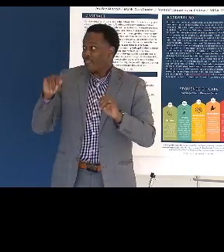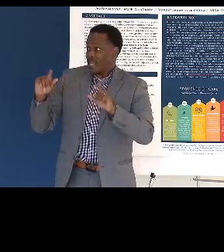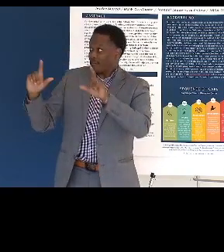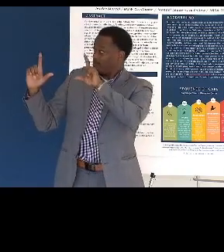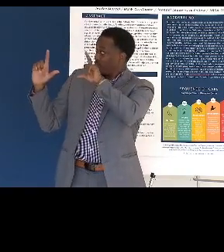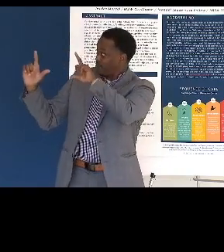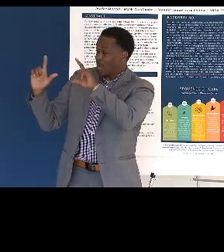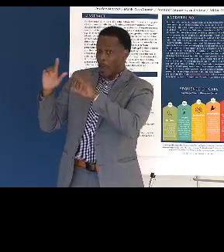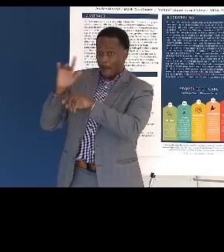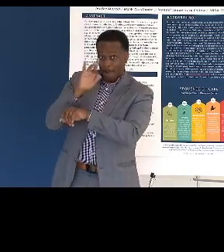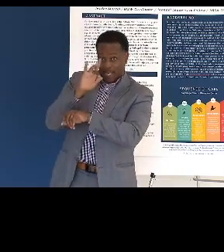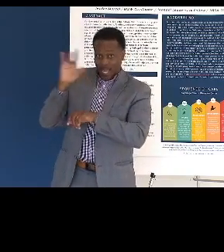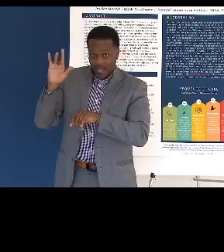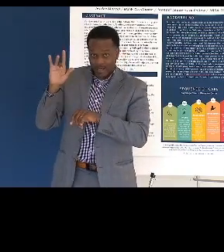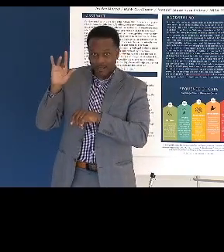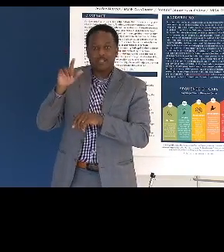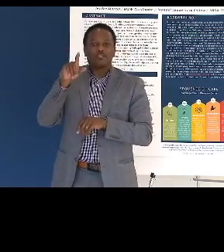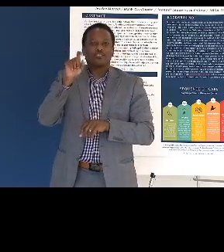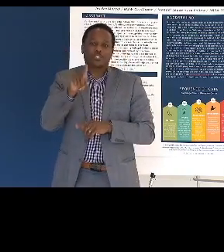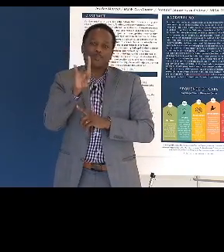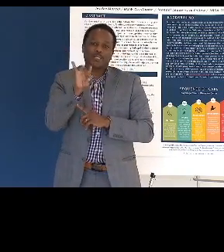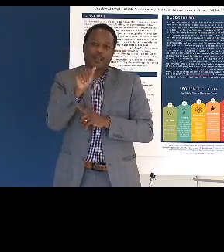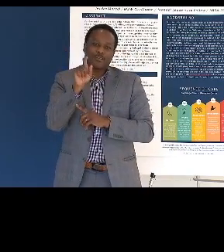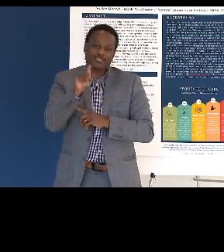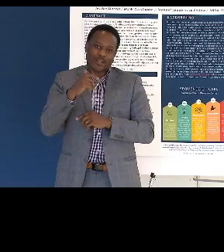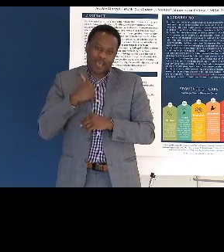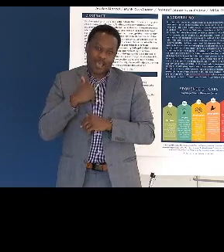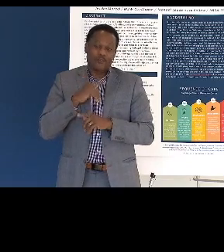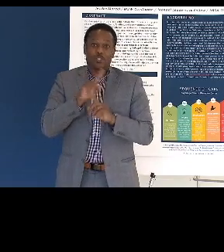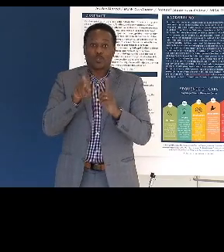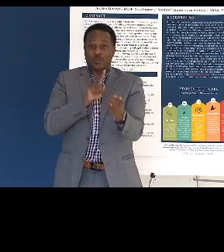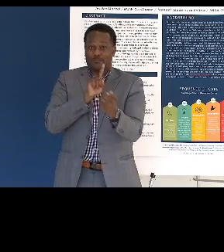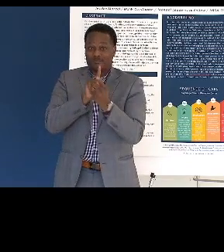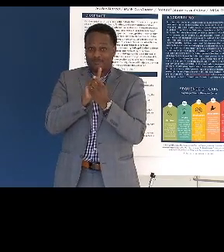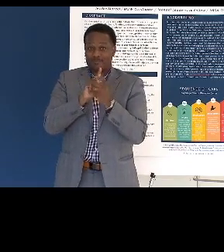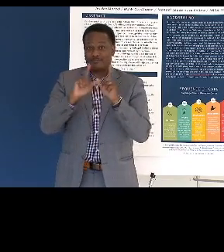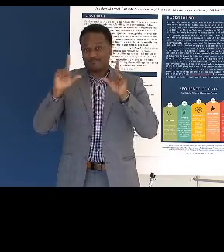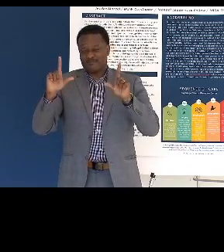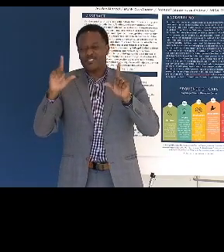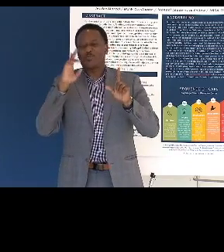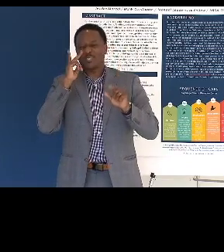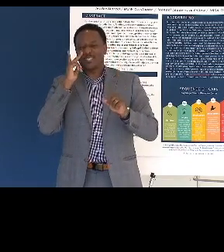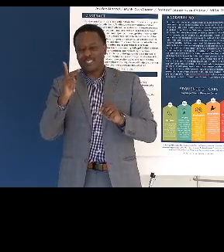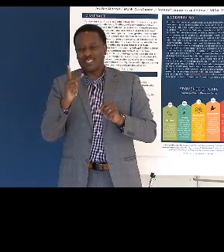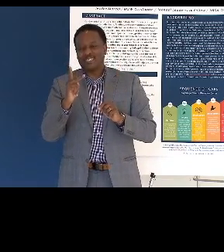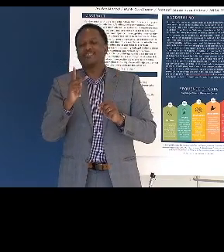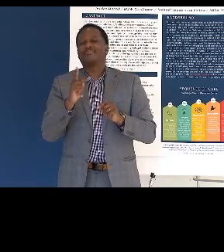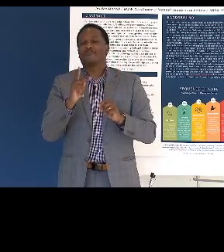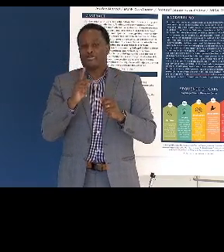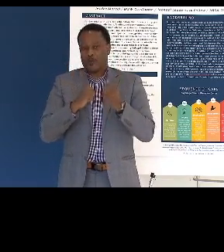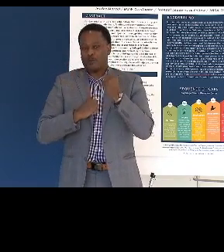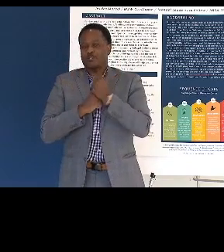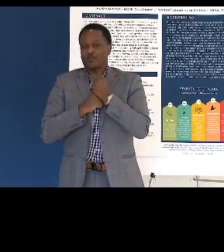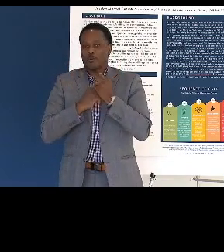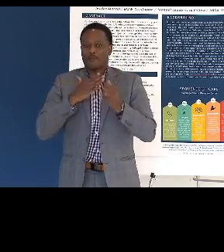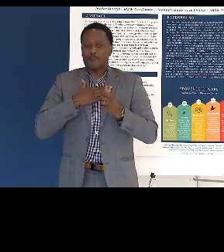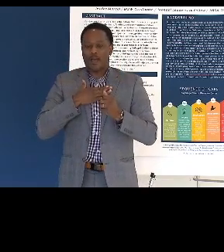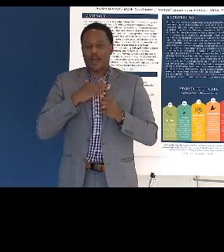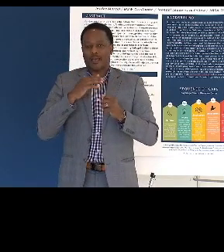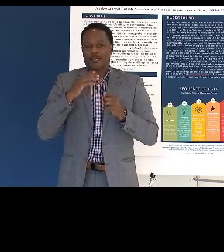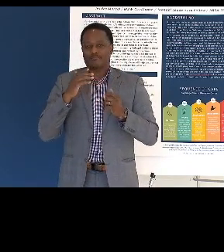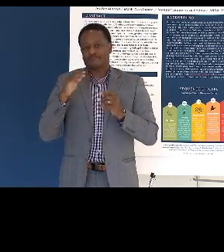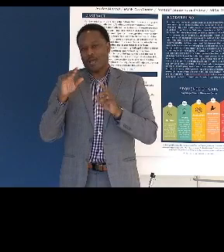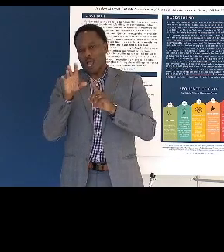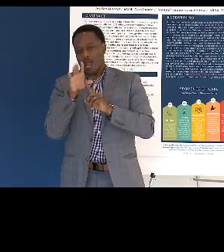data is supposed to be that I have right here. So if you come over, you'll be able to see the data that supports my